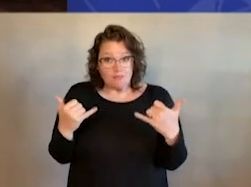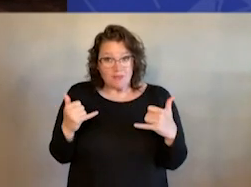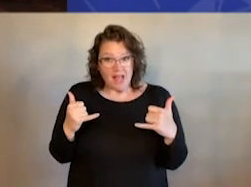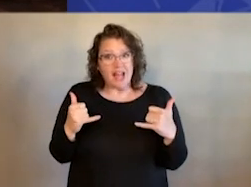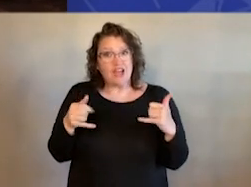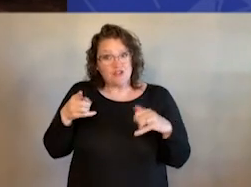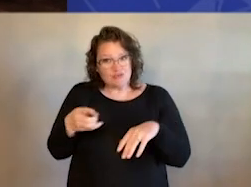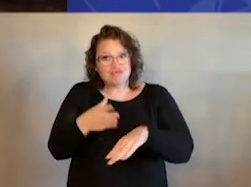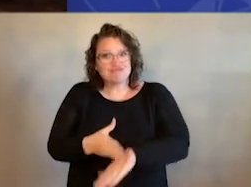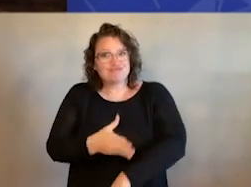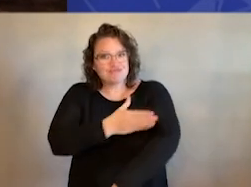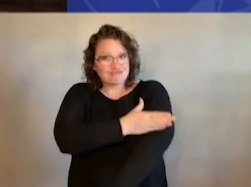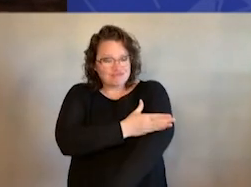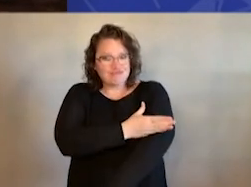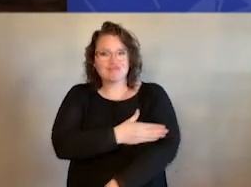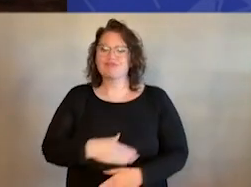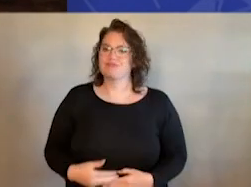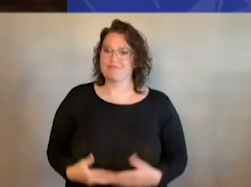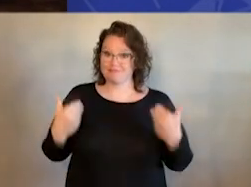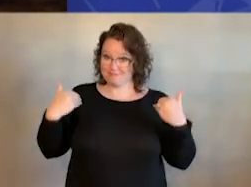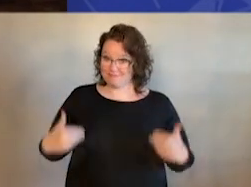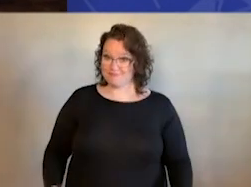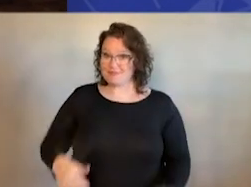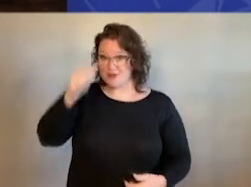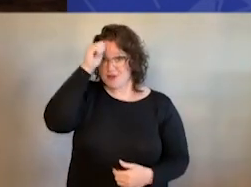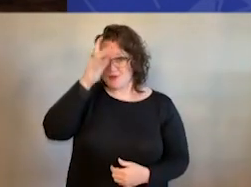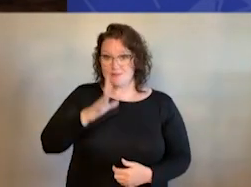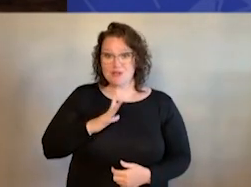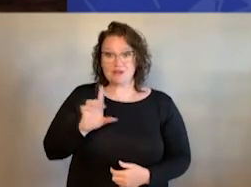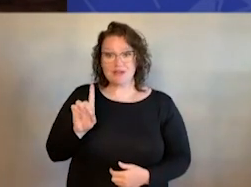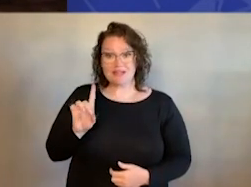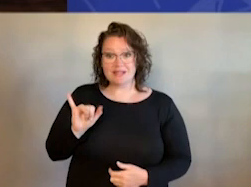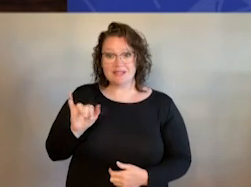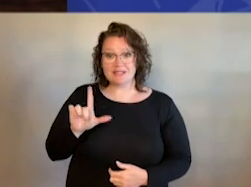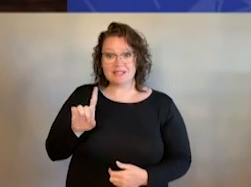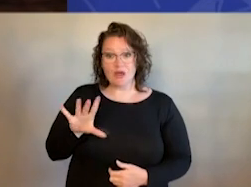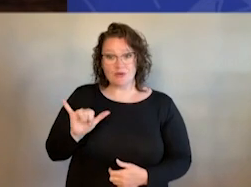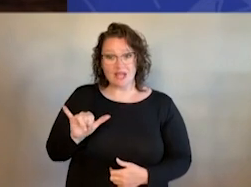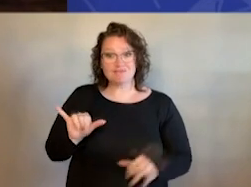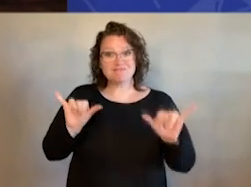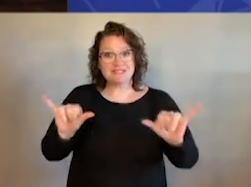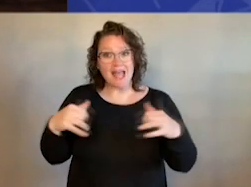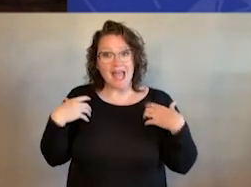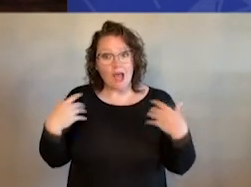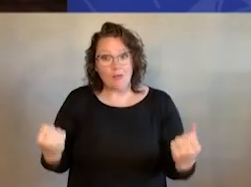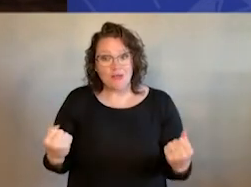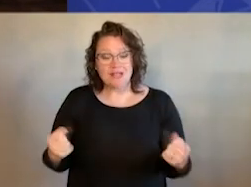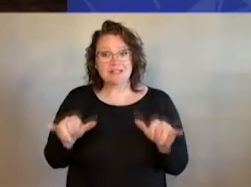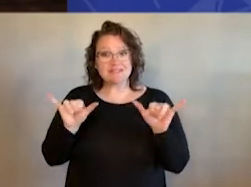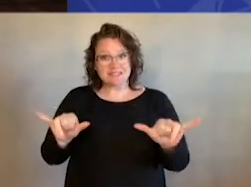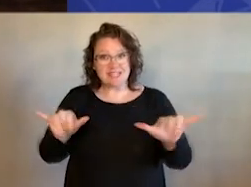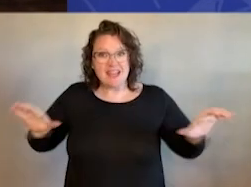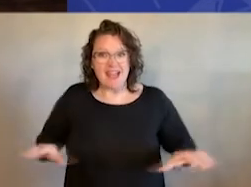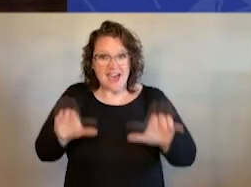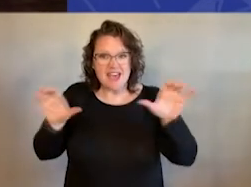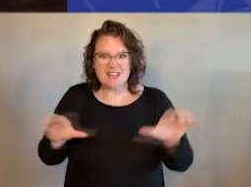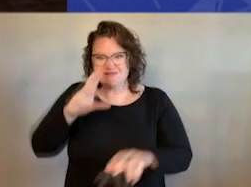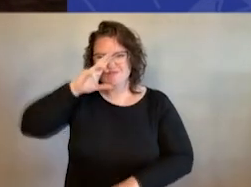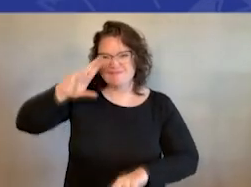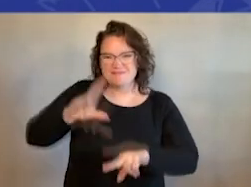get you better. As always, this is Mr. Dilday. Stay healthy, stay active, and have fun.